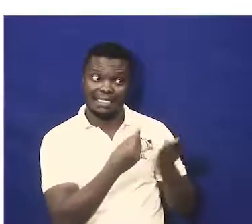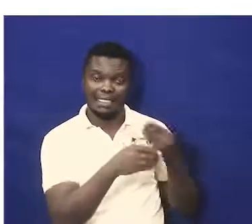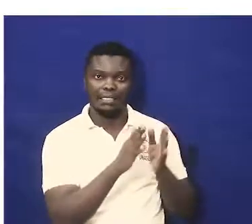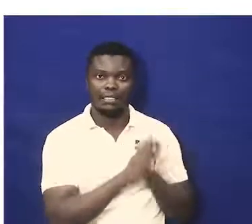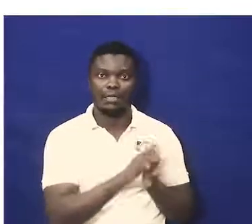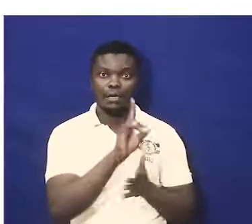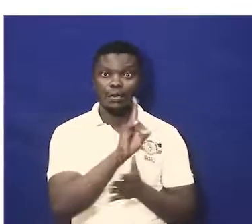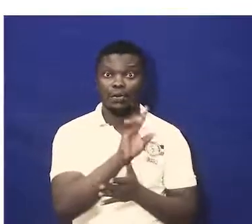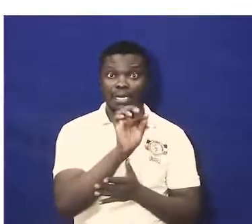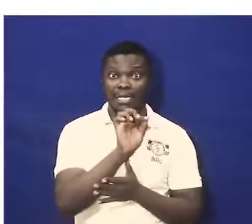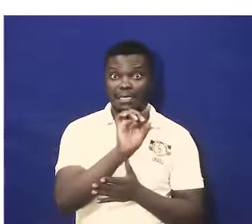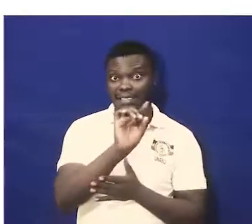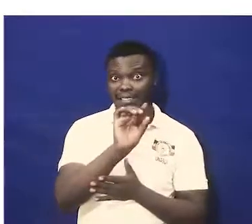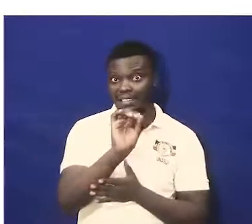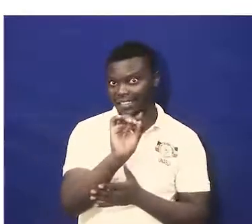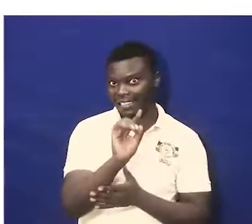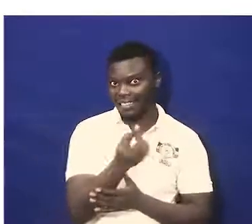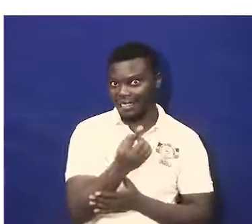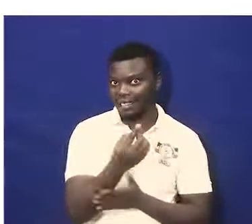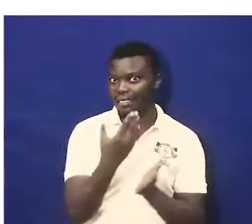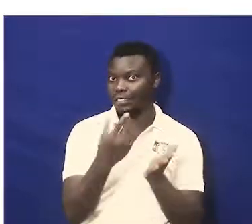180,000 Uganda shillings